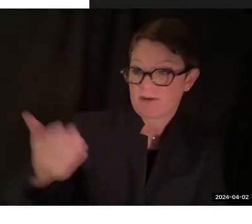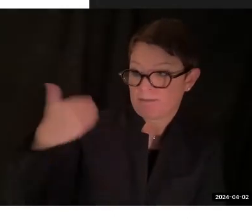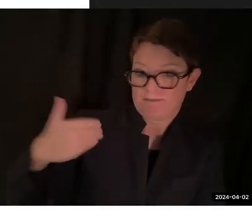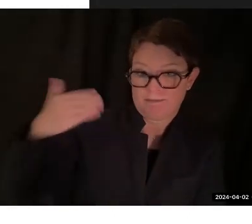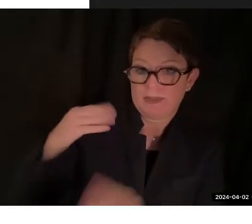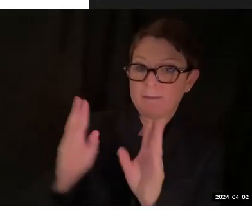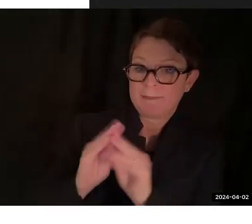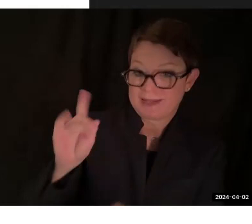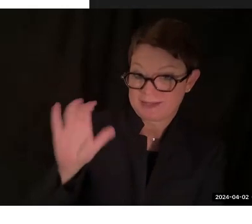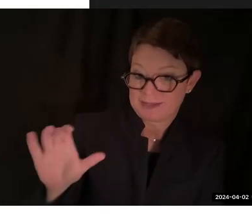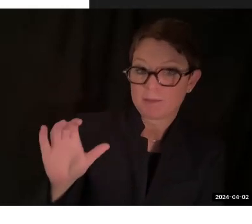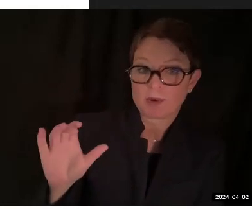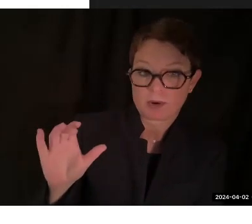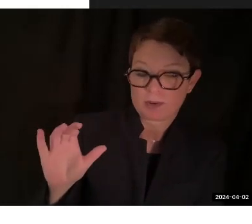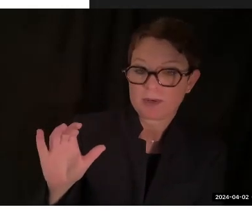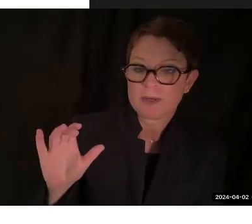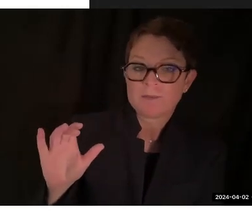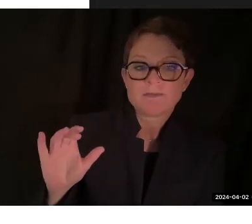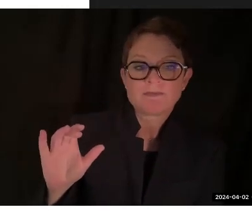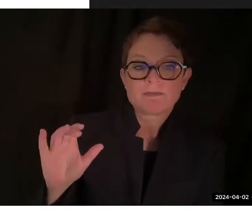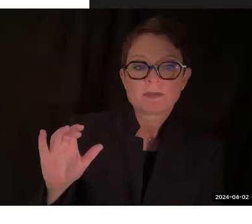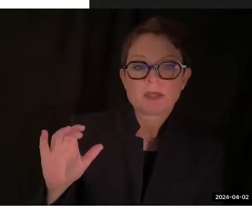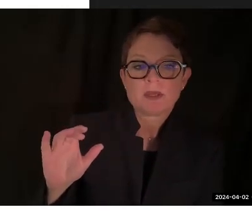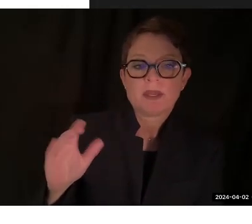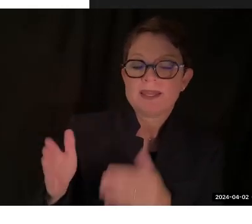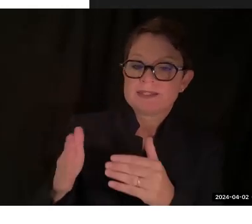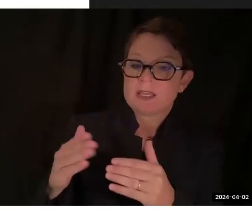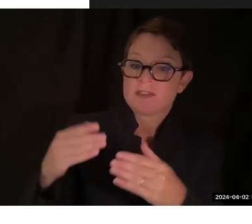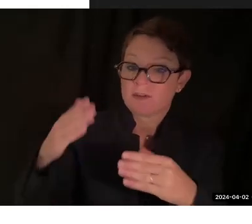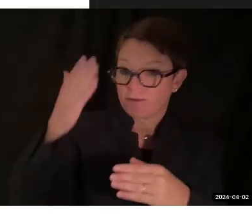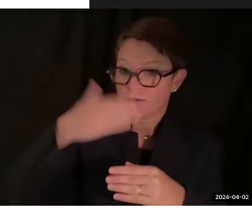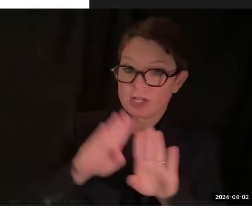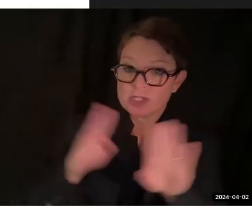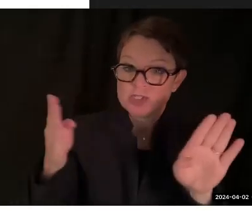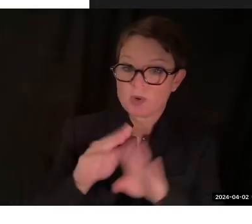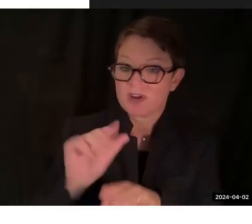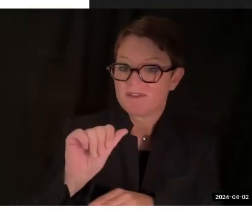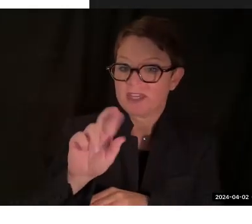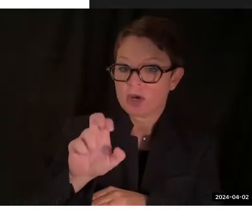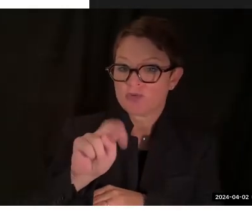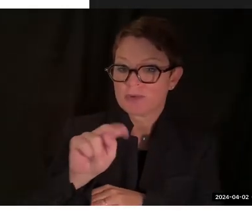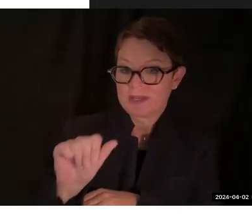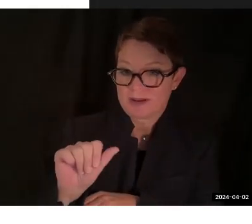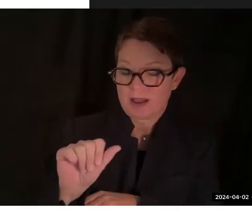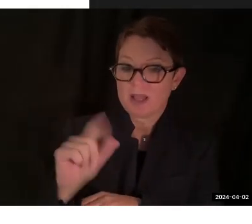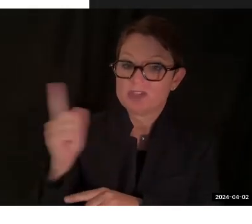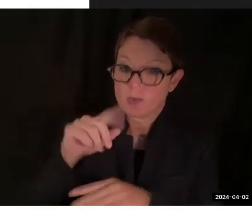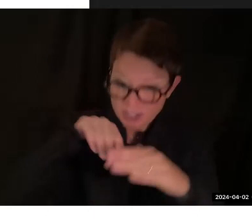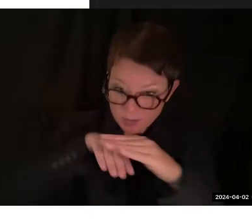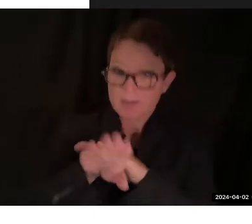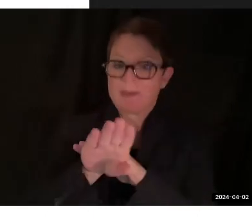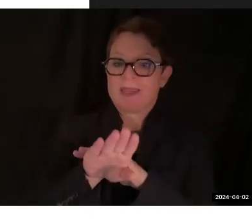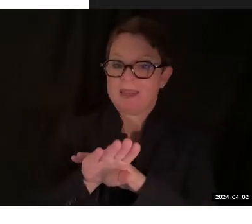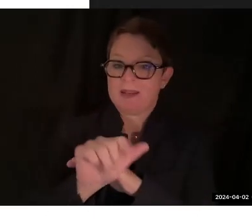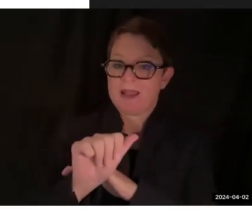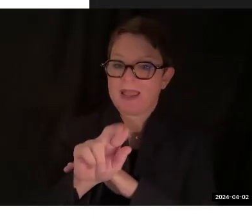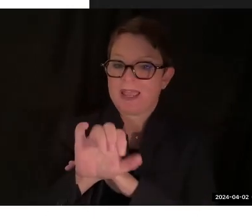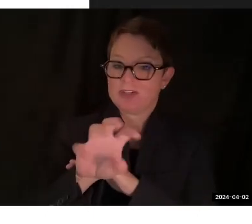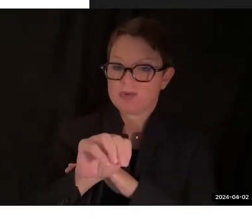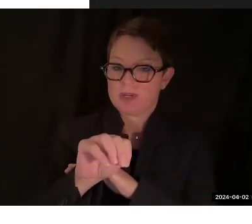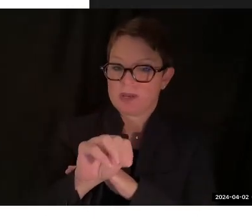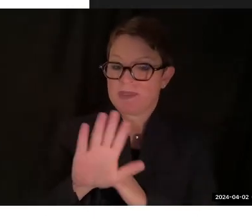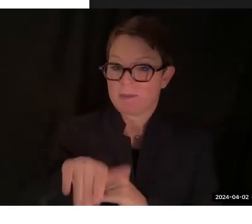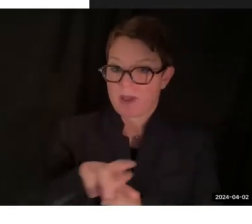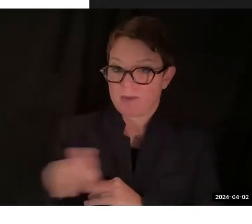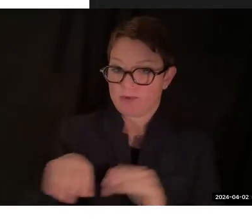meeting in December, facing Market Street at the front door of the arena. So this is really where you enter that atrium at the bottom